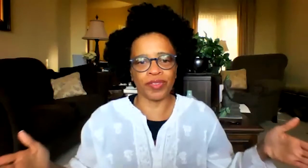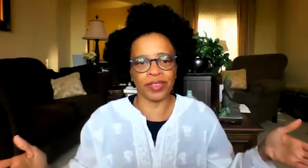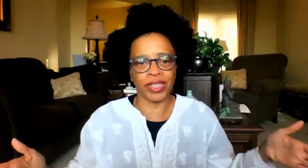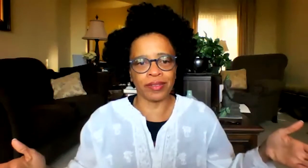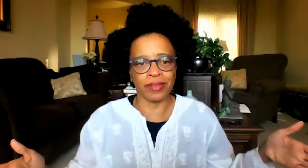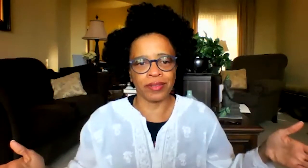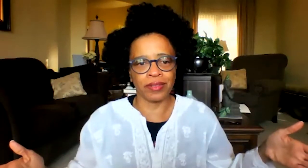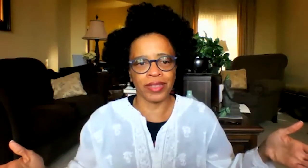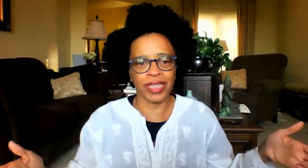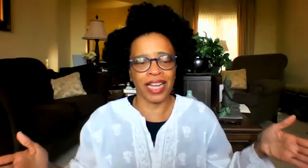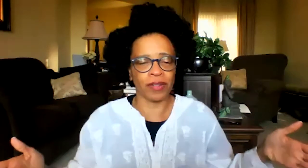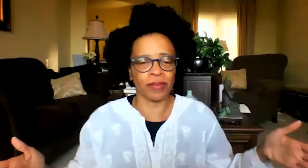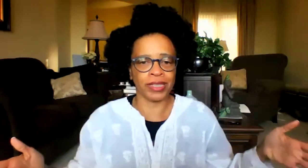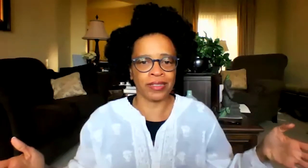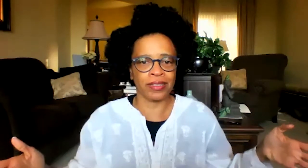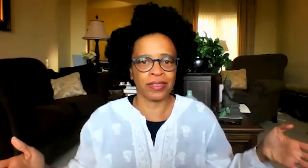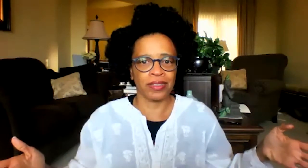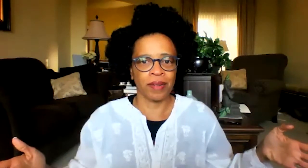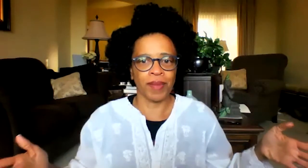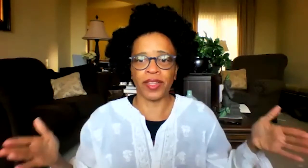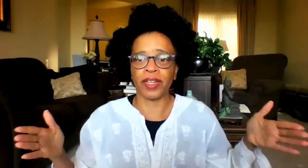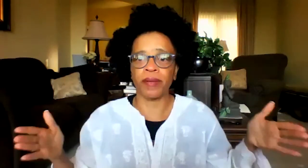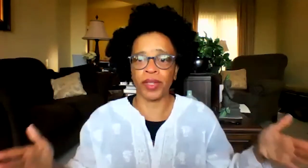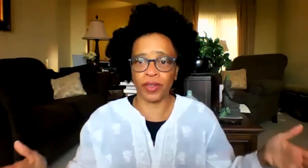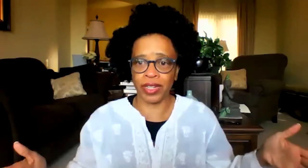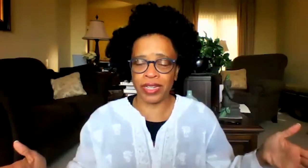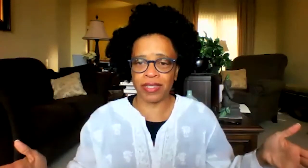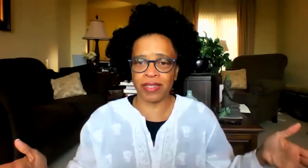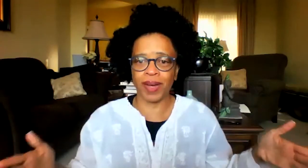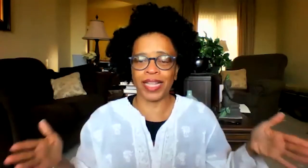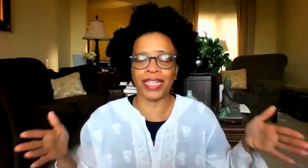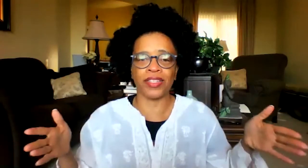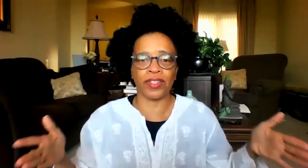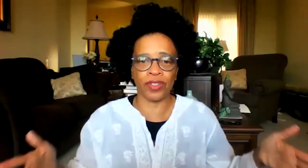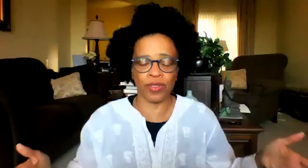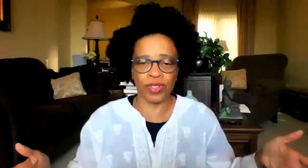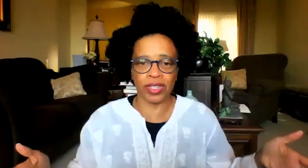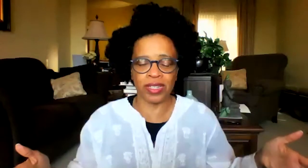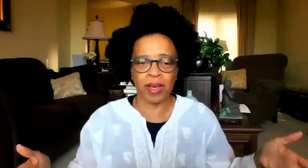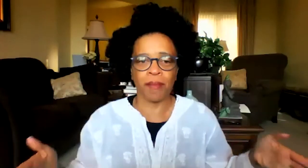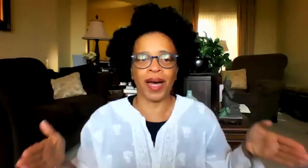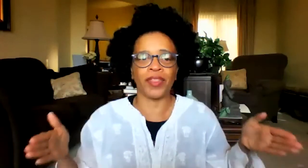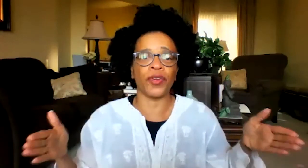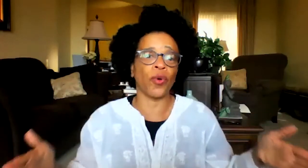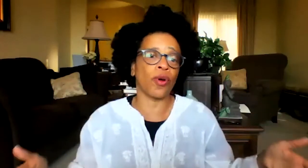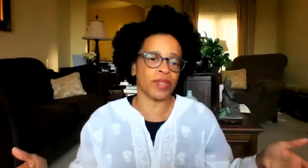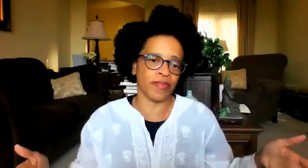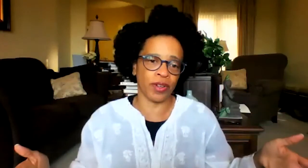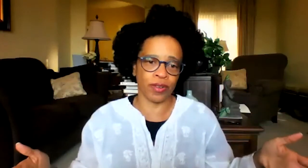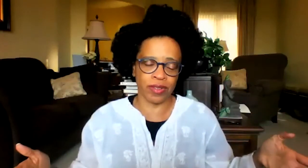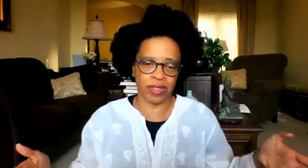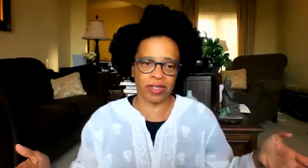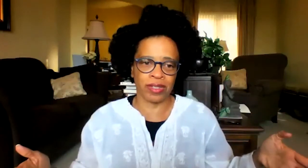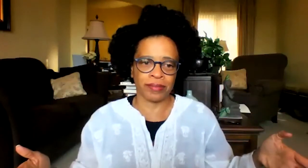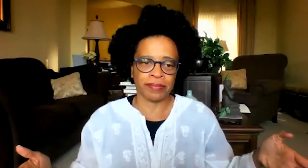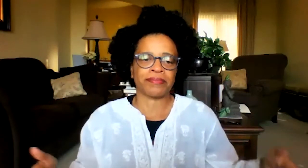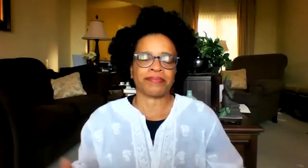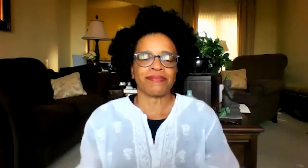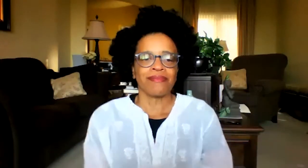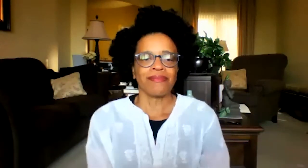environments we've lived in, inevitably, by the communities, by the institutions, by the norms of